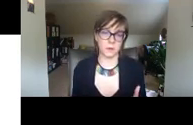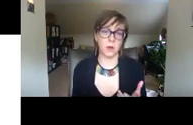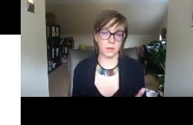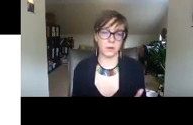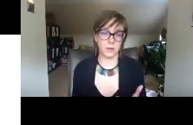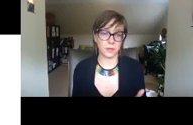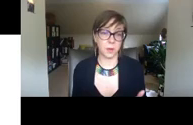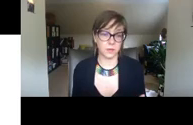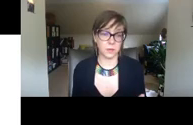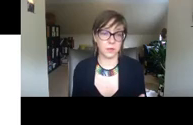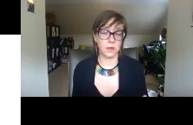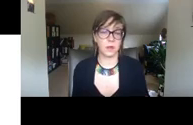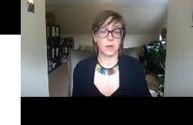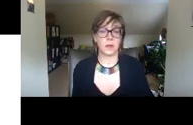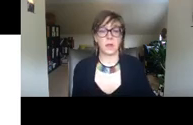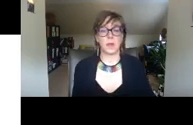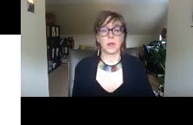outcomes whenever that's possible.